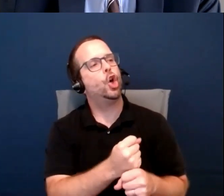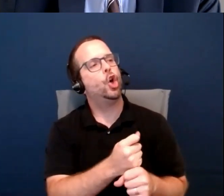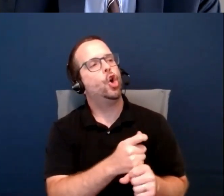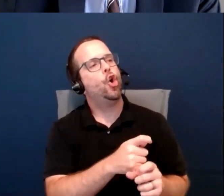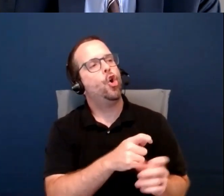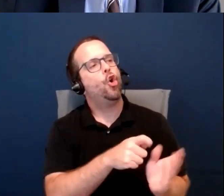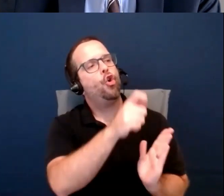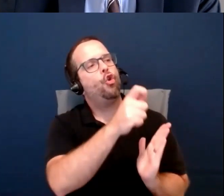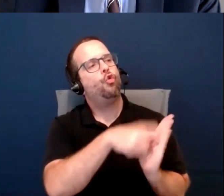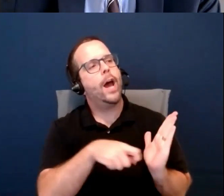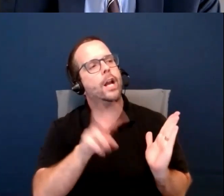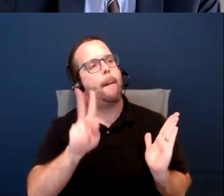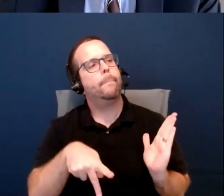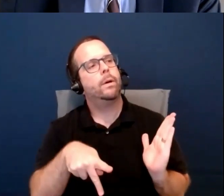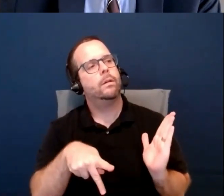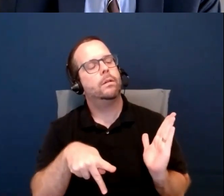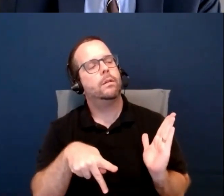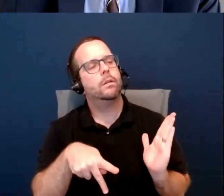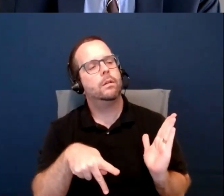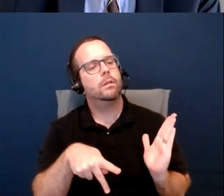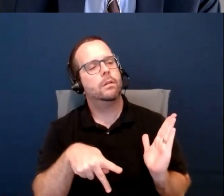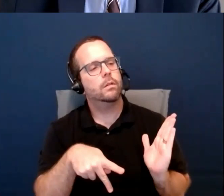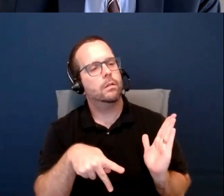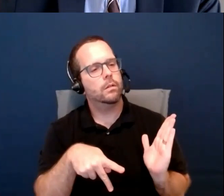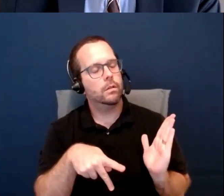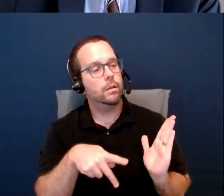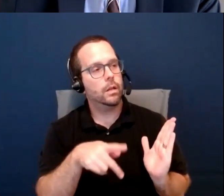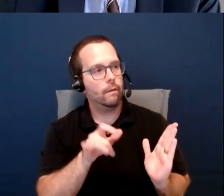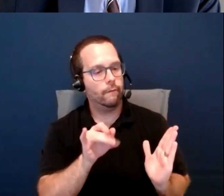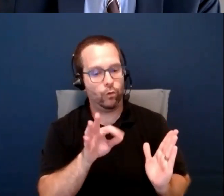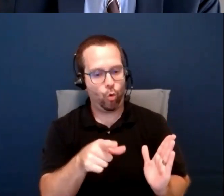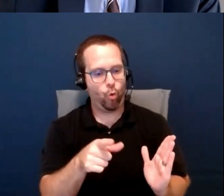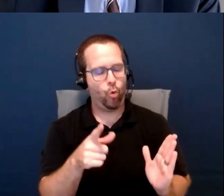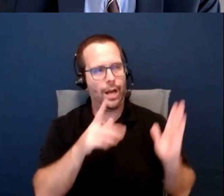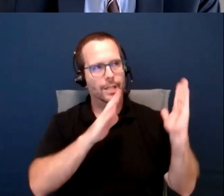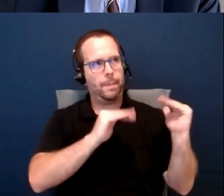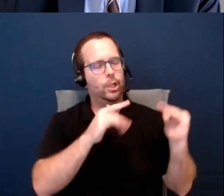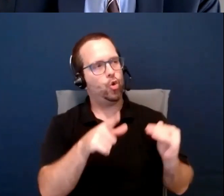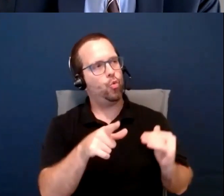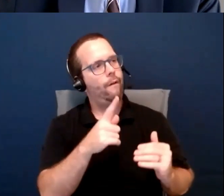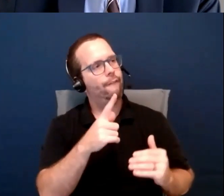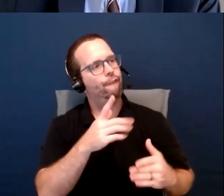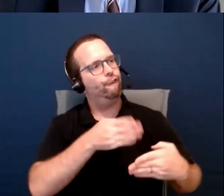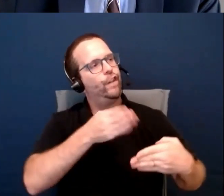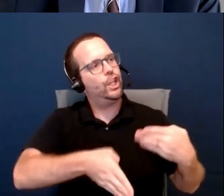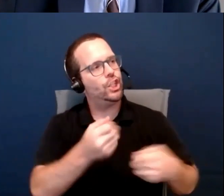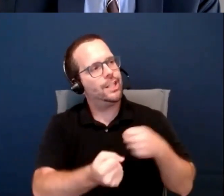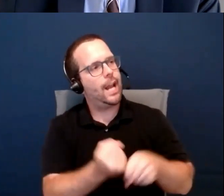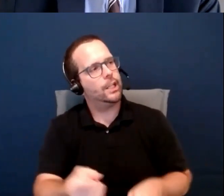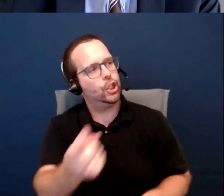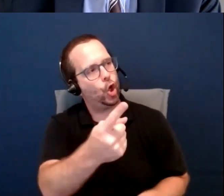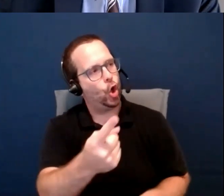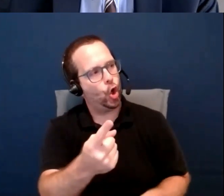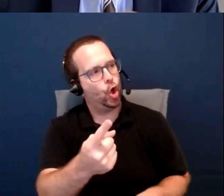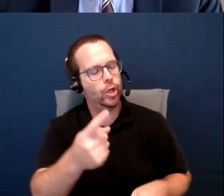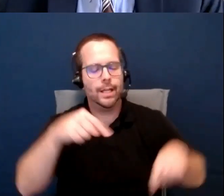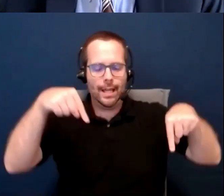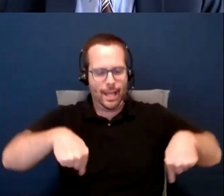stage, if you think you're going to finish in the next year or so, this is a good time to